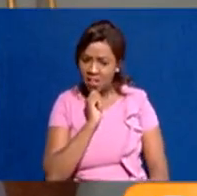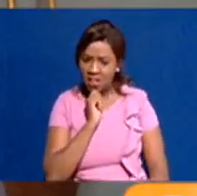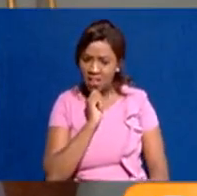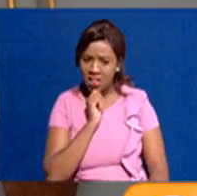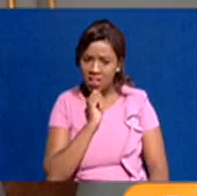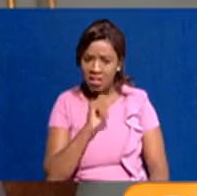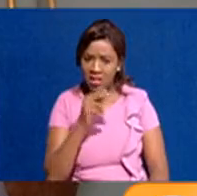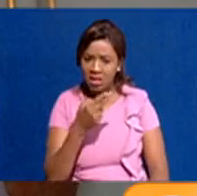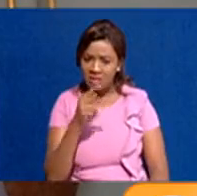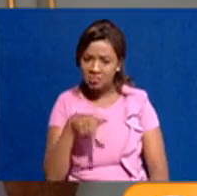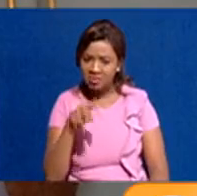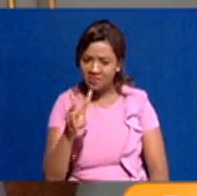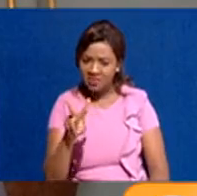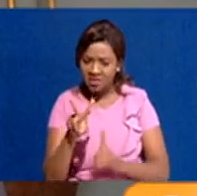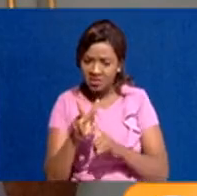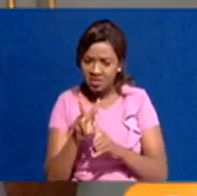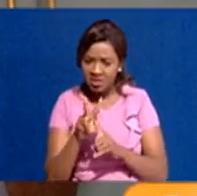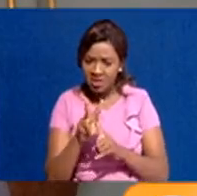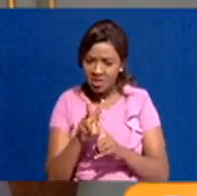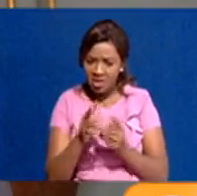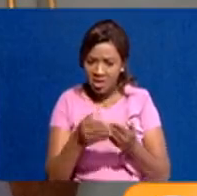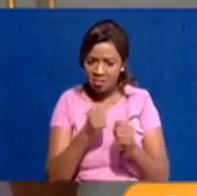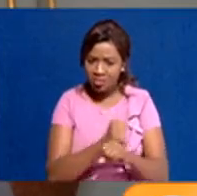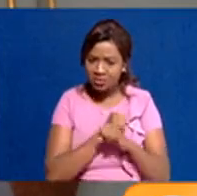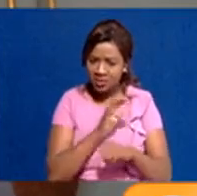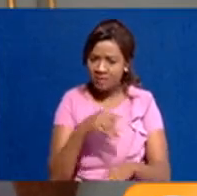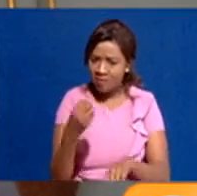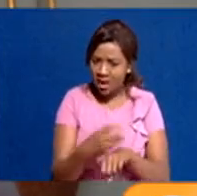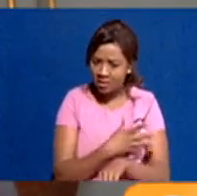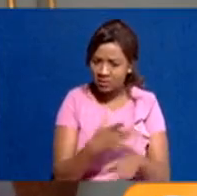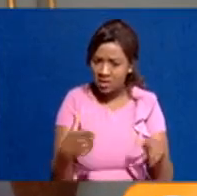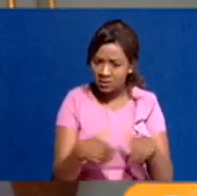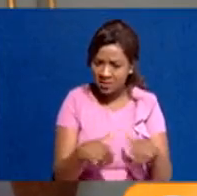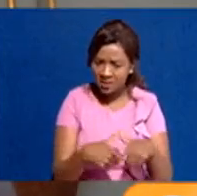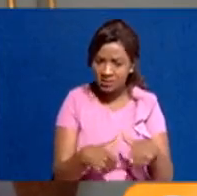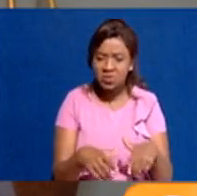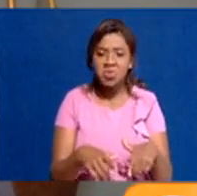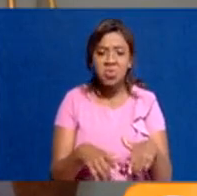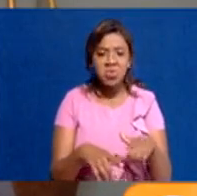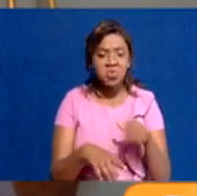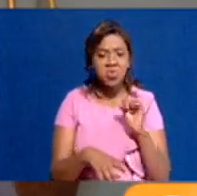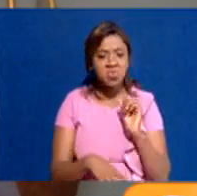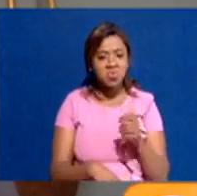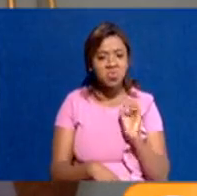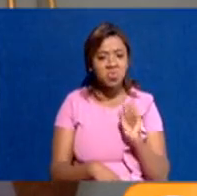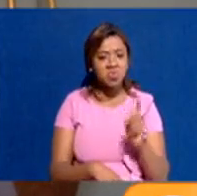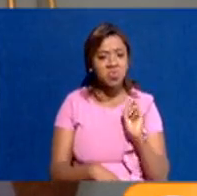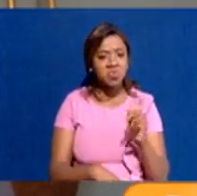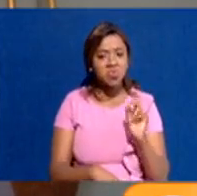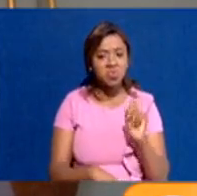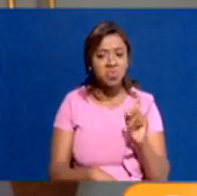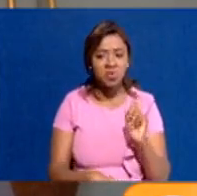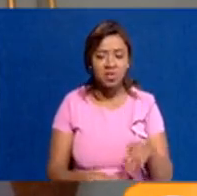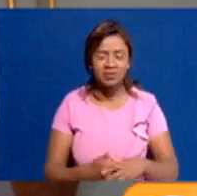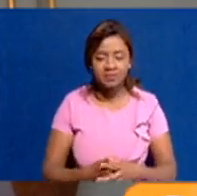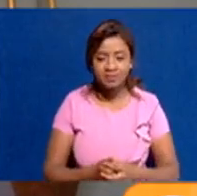related to cervical cancers and as well as other cancers. So, and most people didn't know that, so I was like, since I'm an athlete,